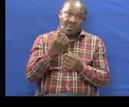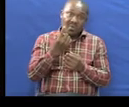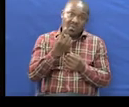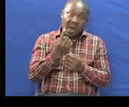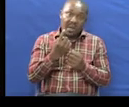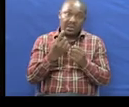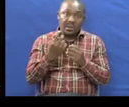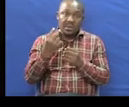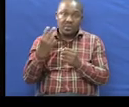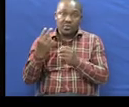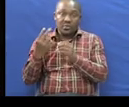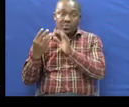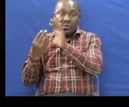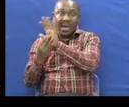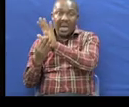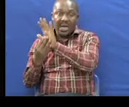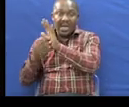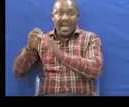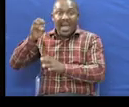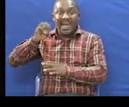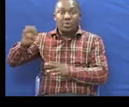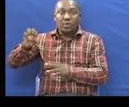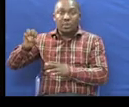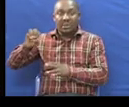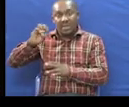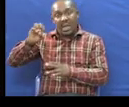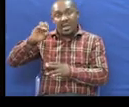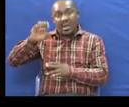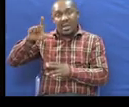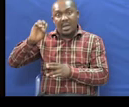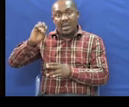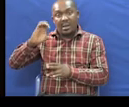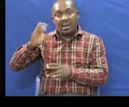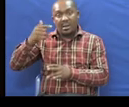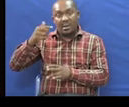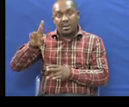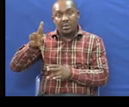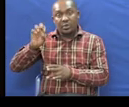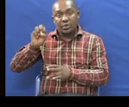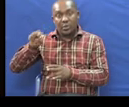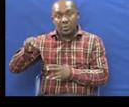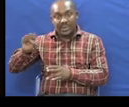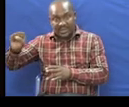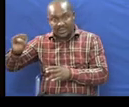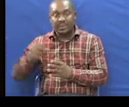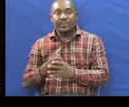9 electrons. So that is the definition of transition